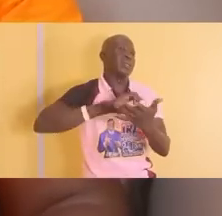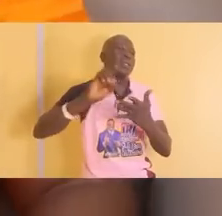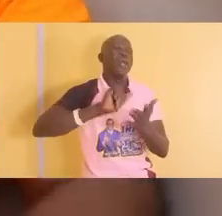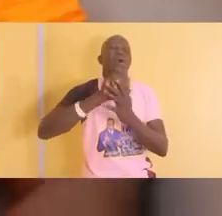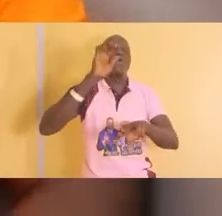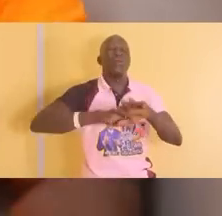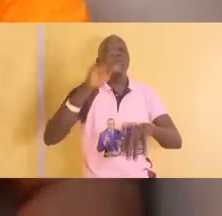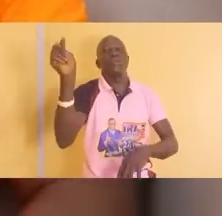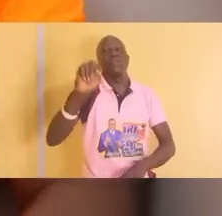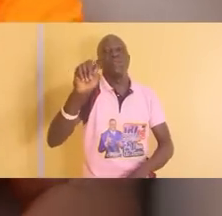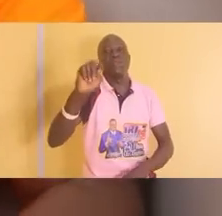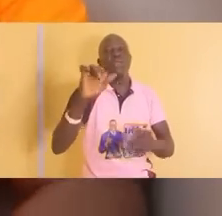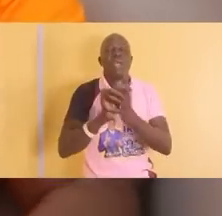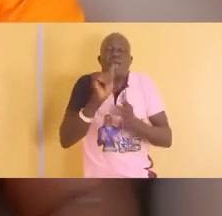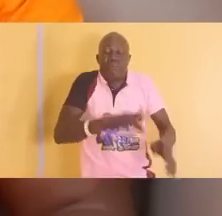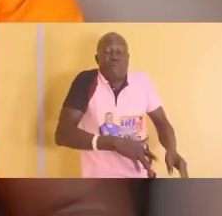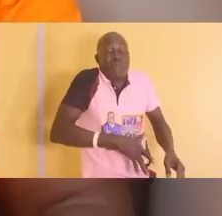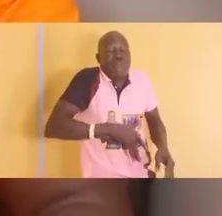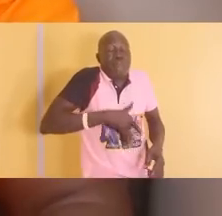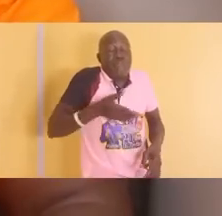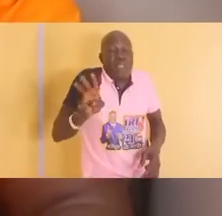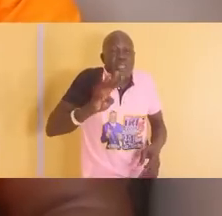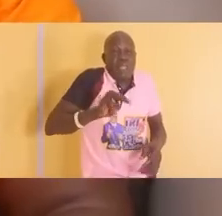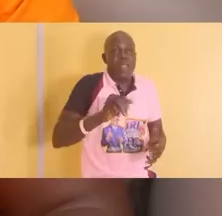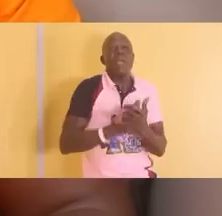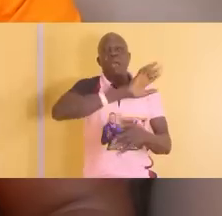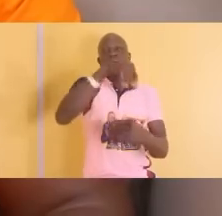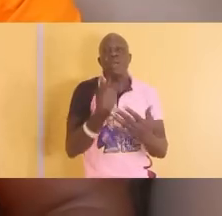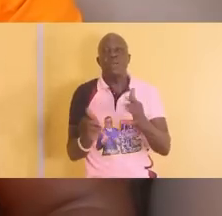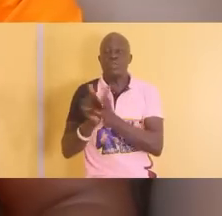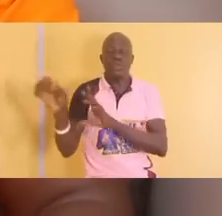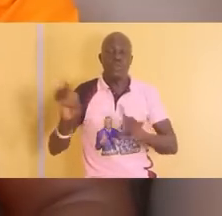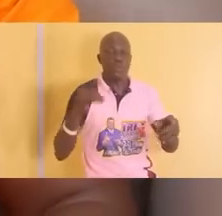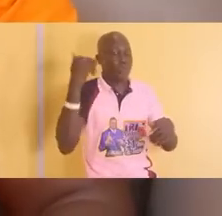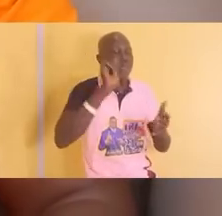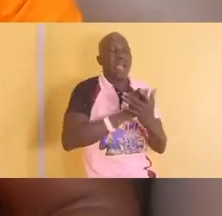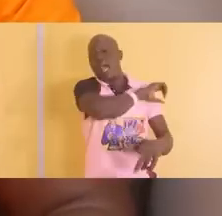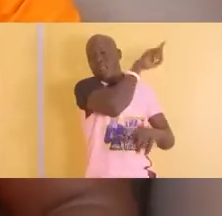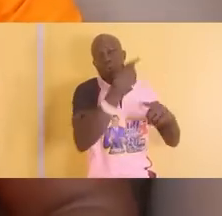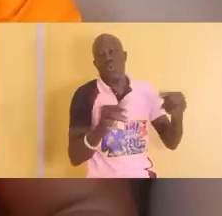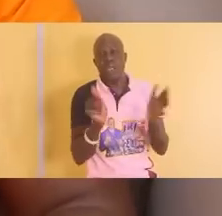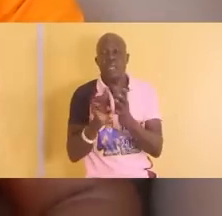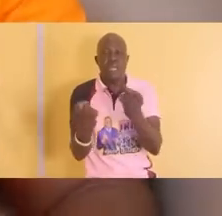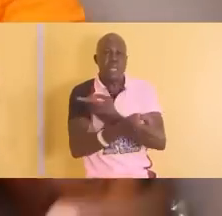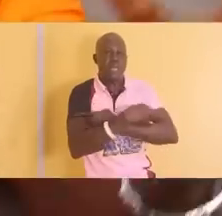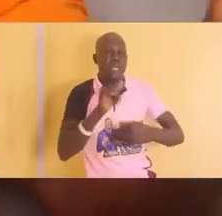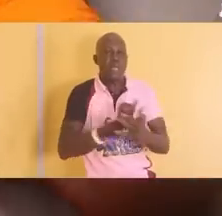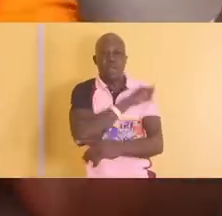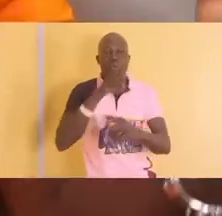on Tuesday, I can feel that as it is for me. And that